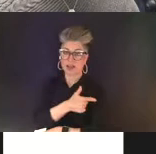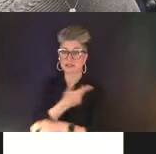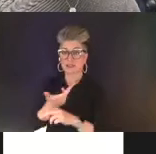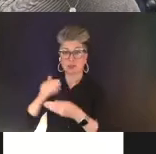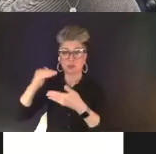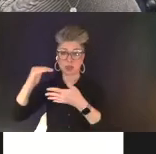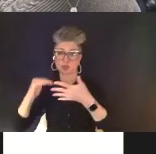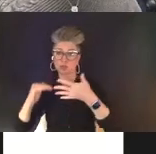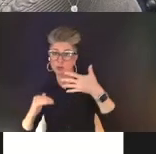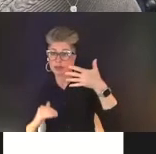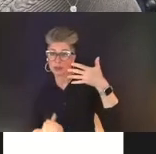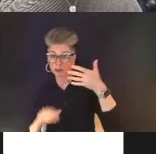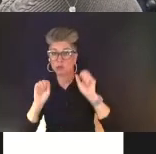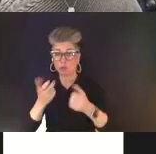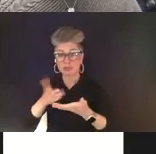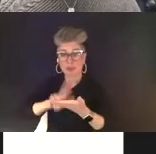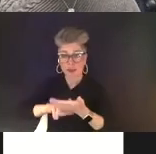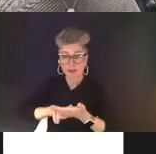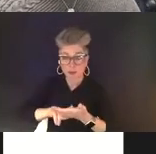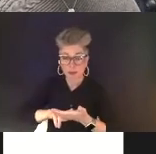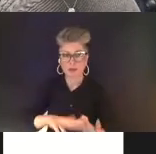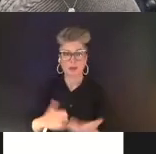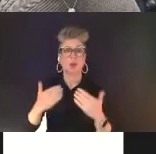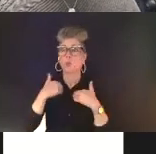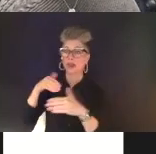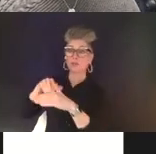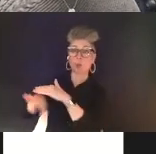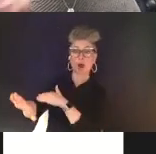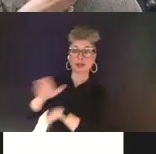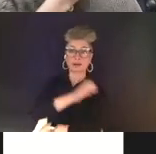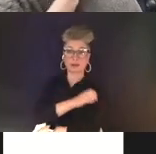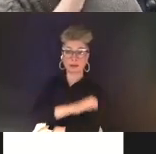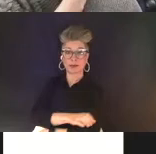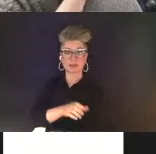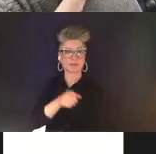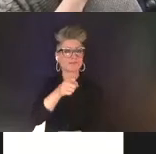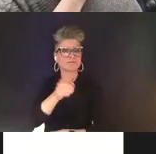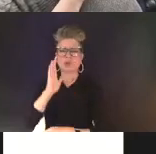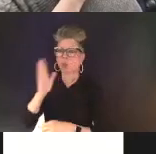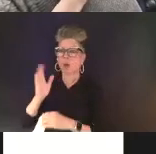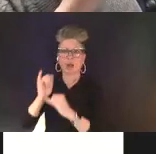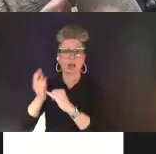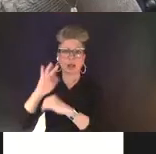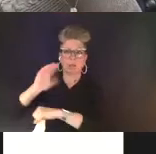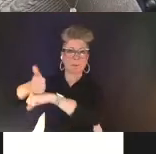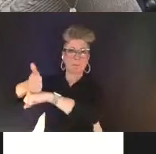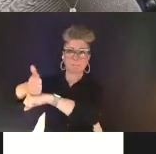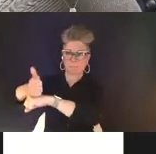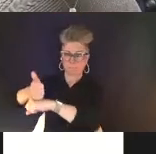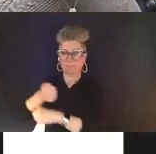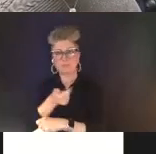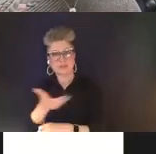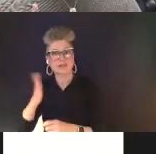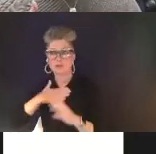for. We have walk-in clinics, and these will pop up. A number of my family members have done this